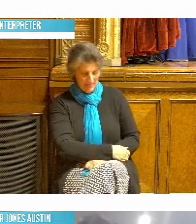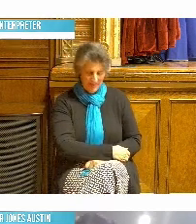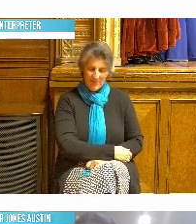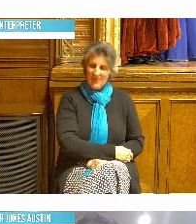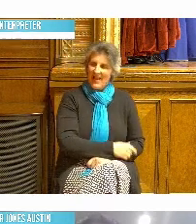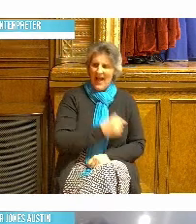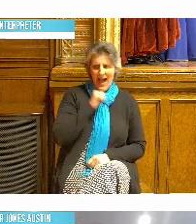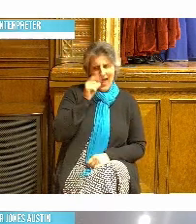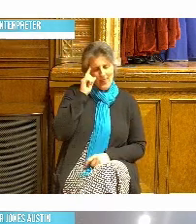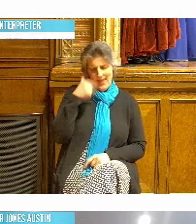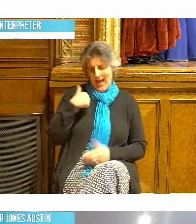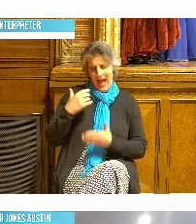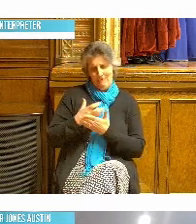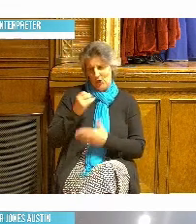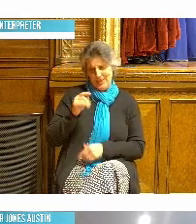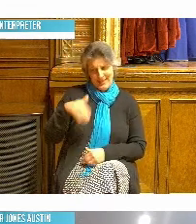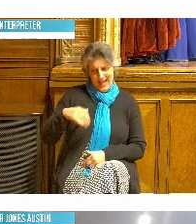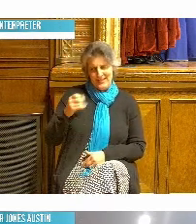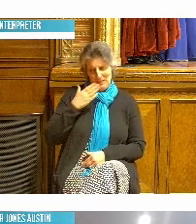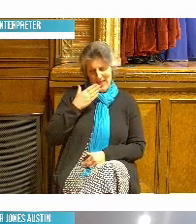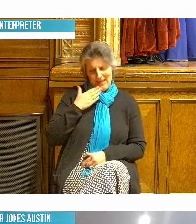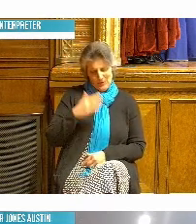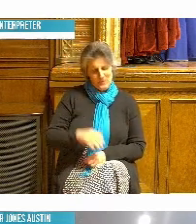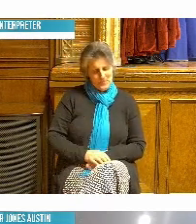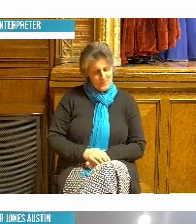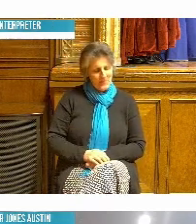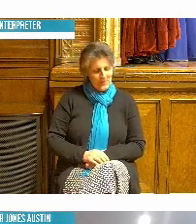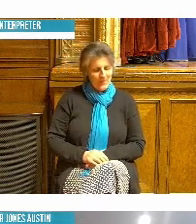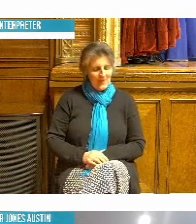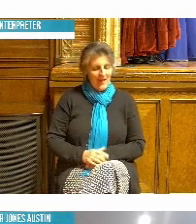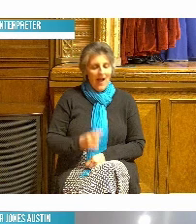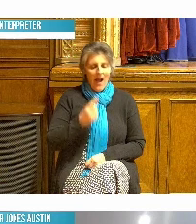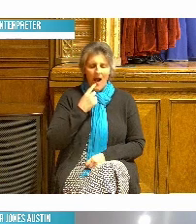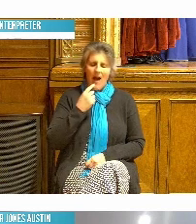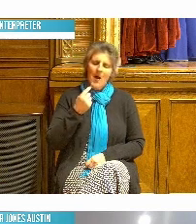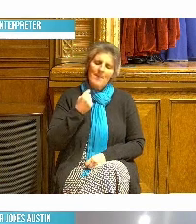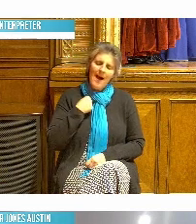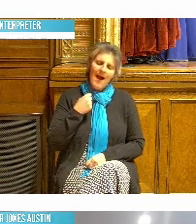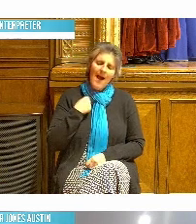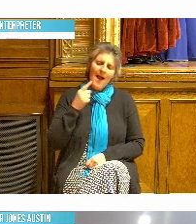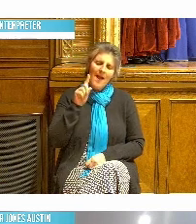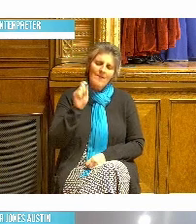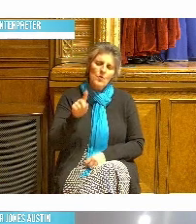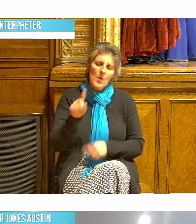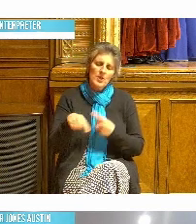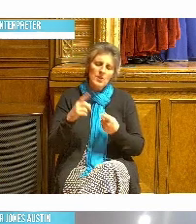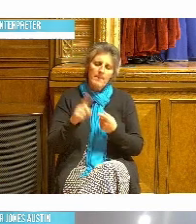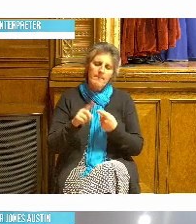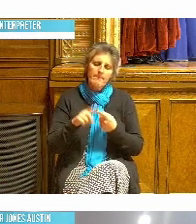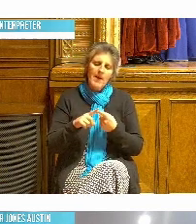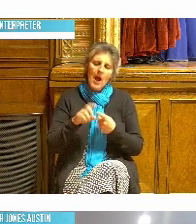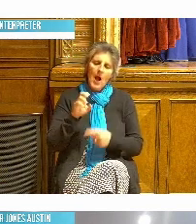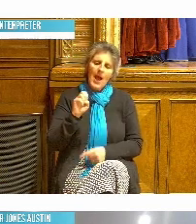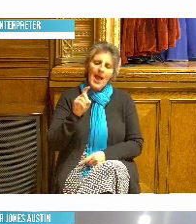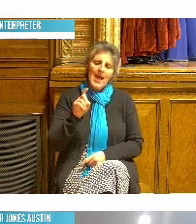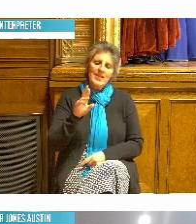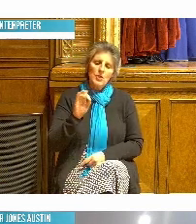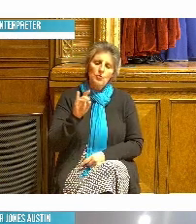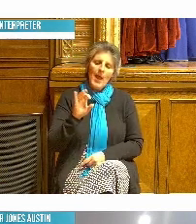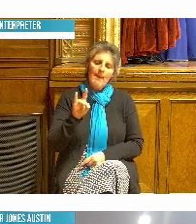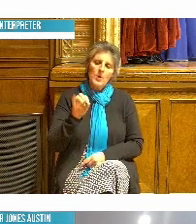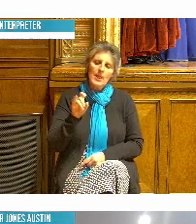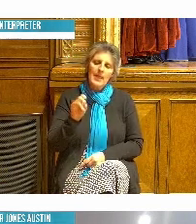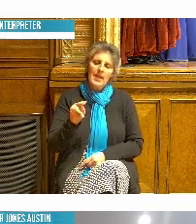I don't think I've earned it, so thank you. I have a question about extrapolation. So